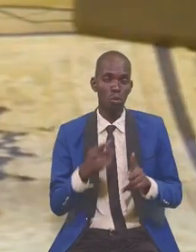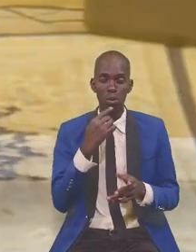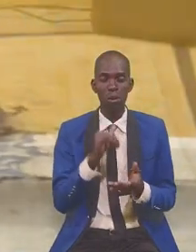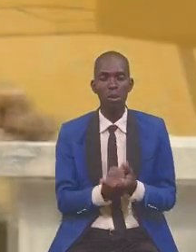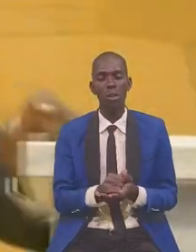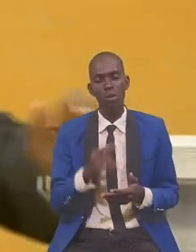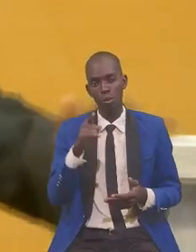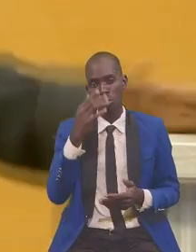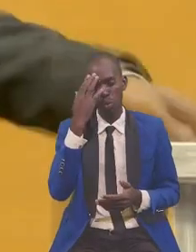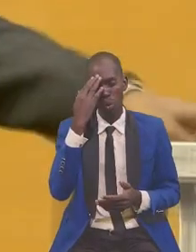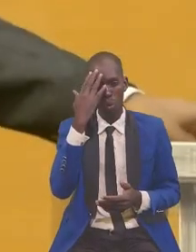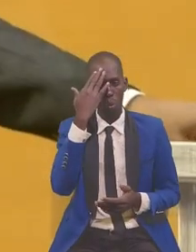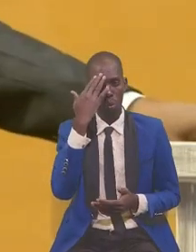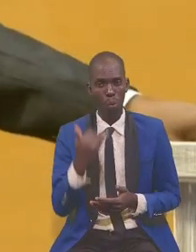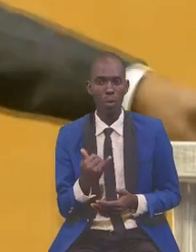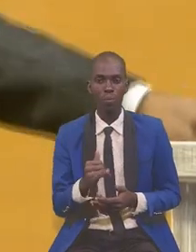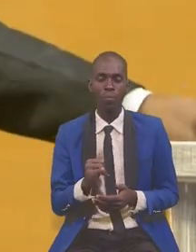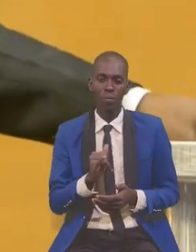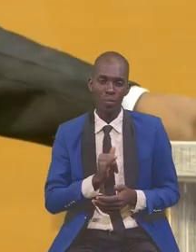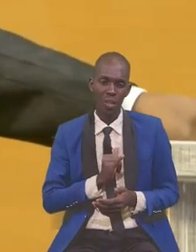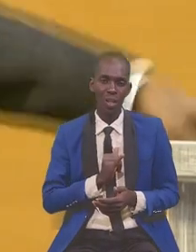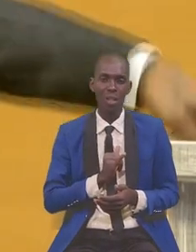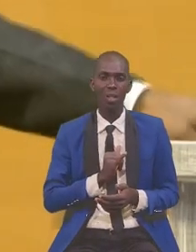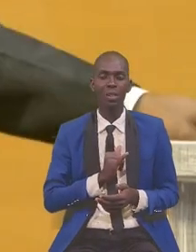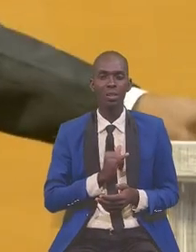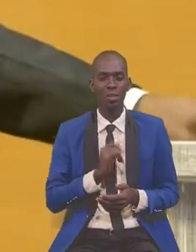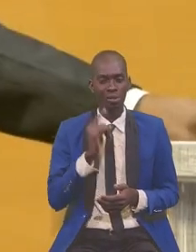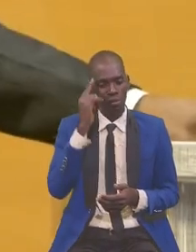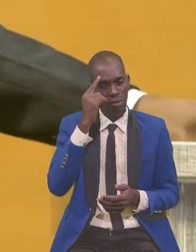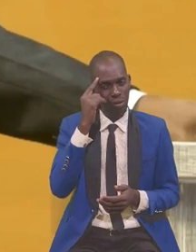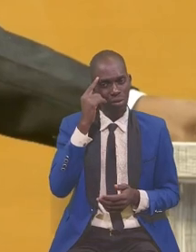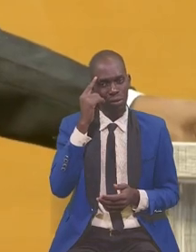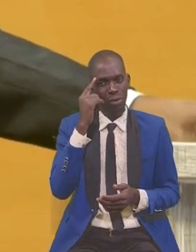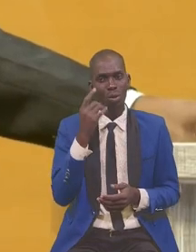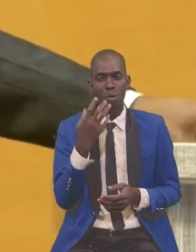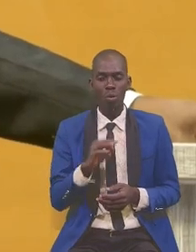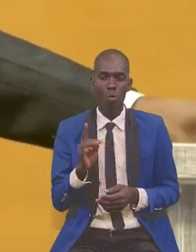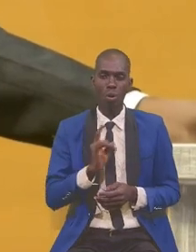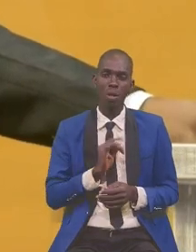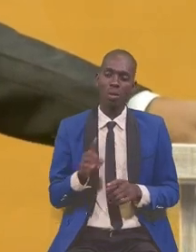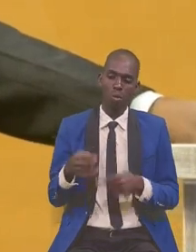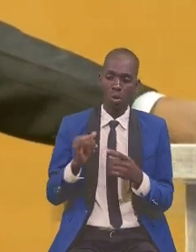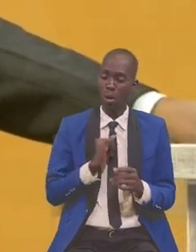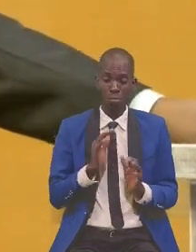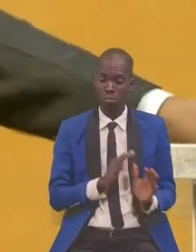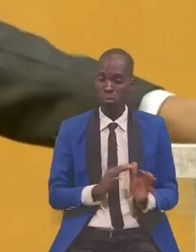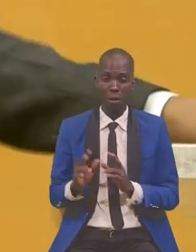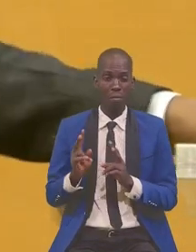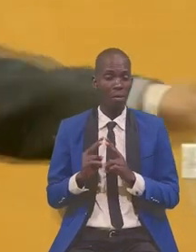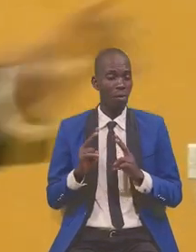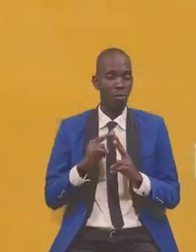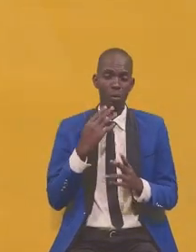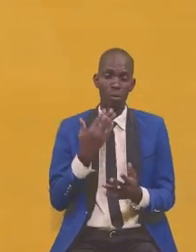why I gauge and I think of where I go and I plan very well. I don't